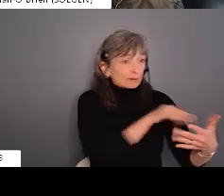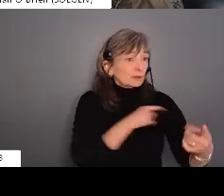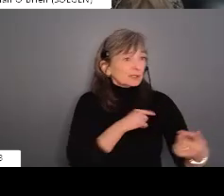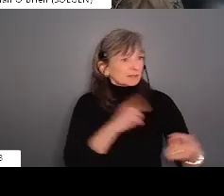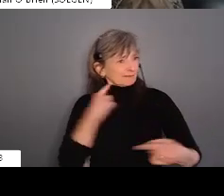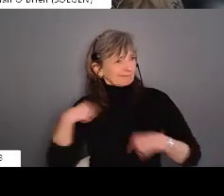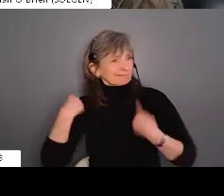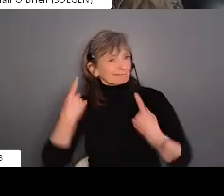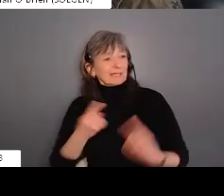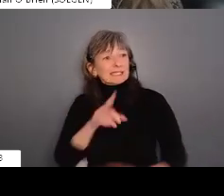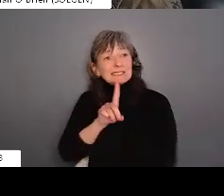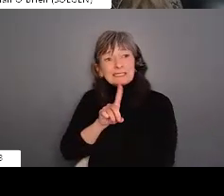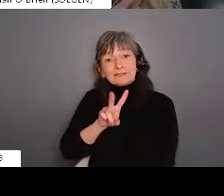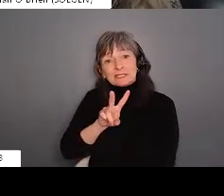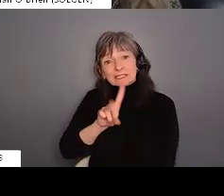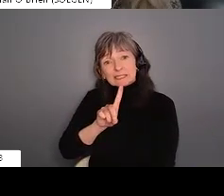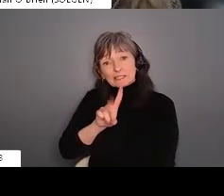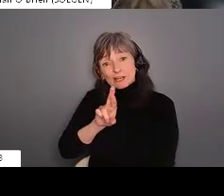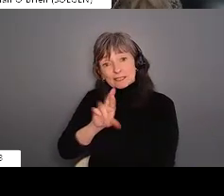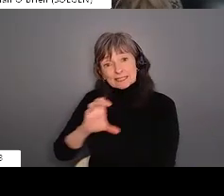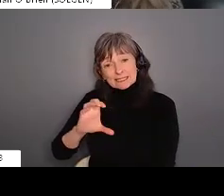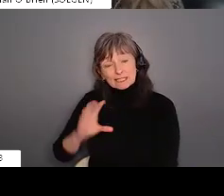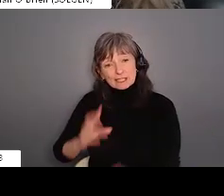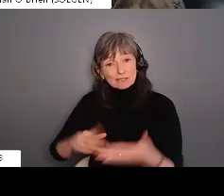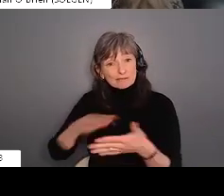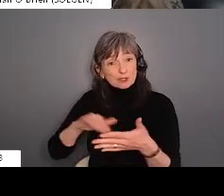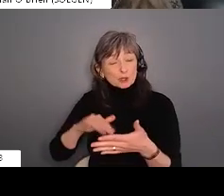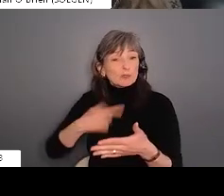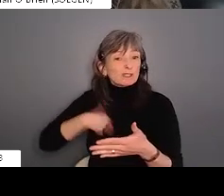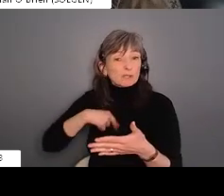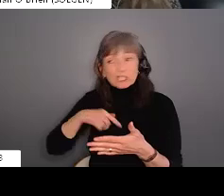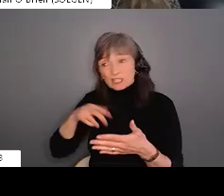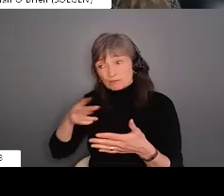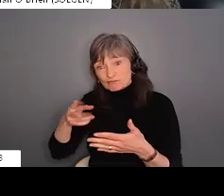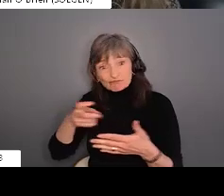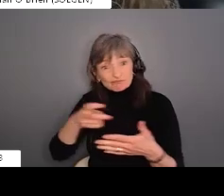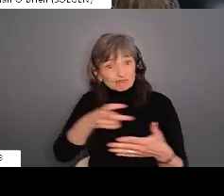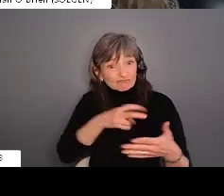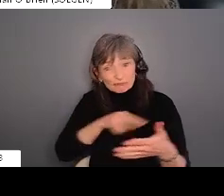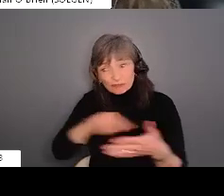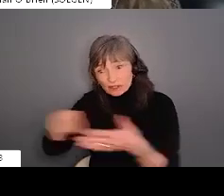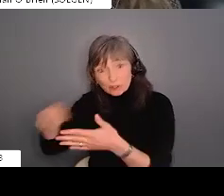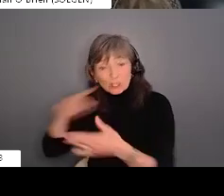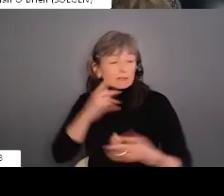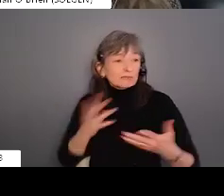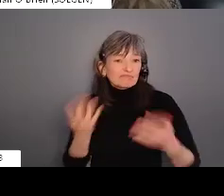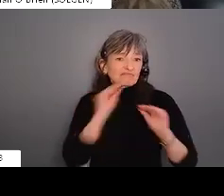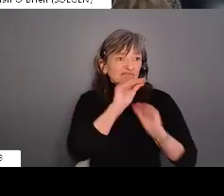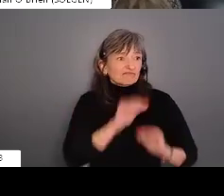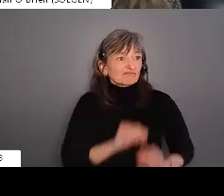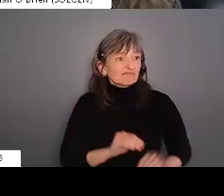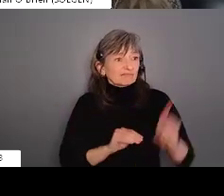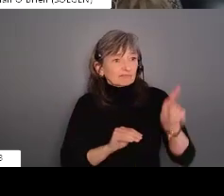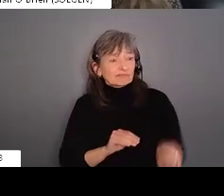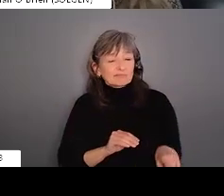the DVDRC has actually developed risk factors based on the deaths that we've reviewed. And there are 41